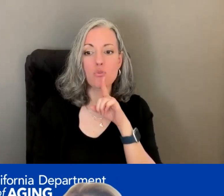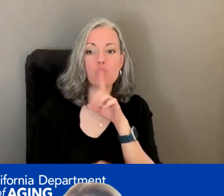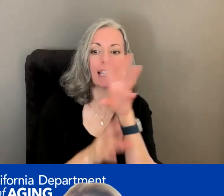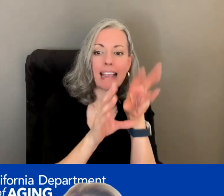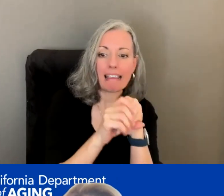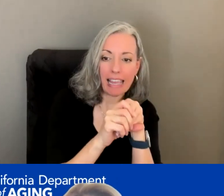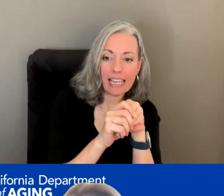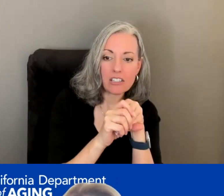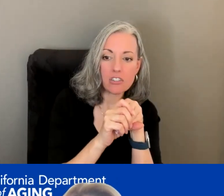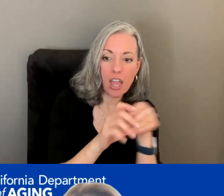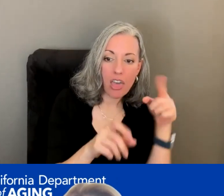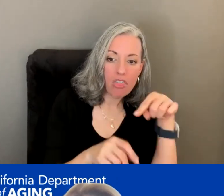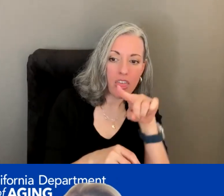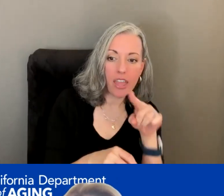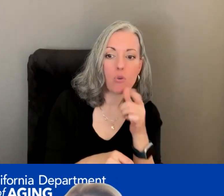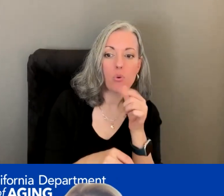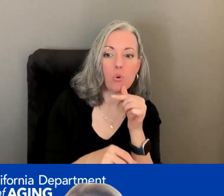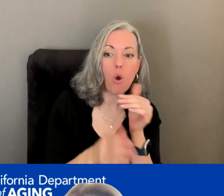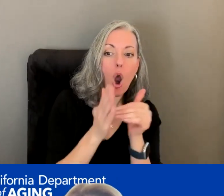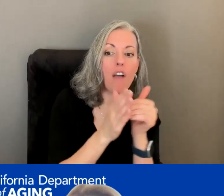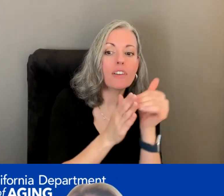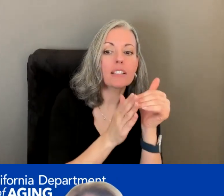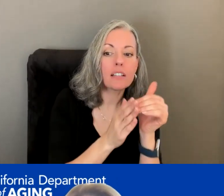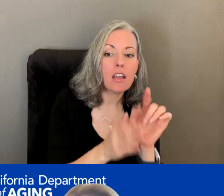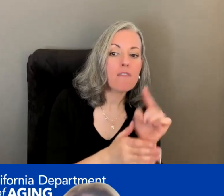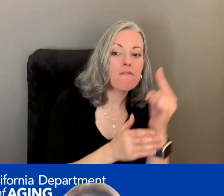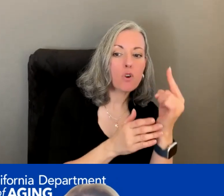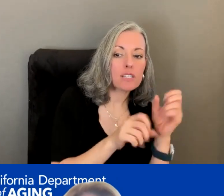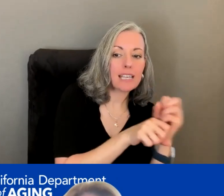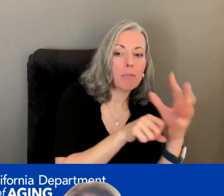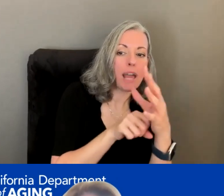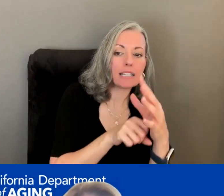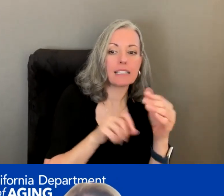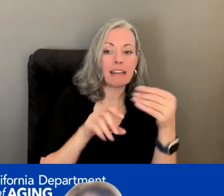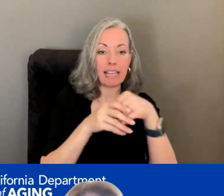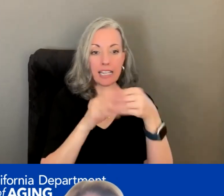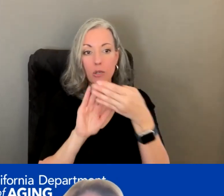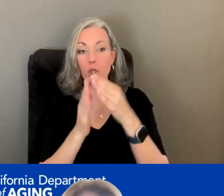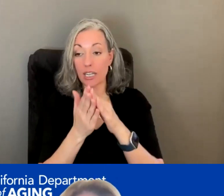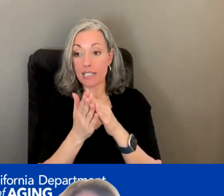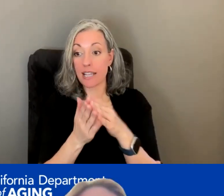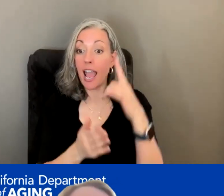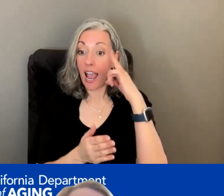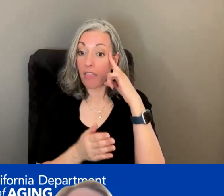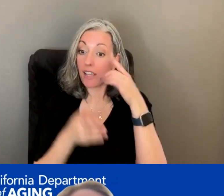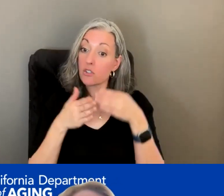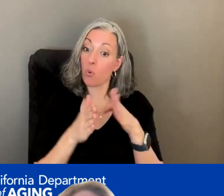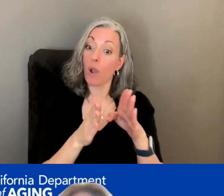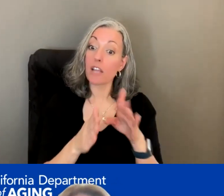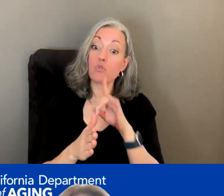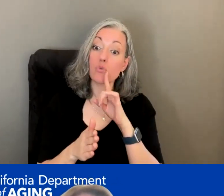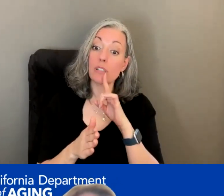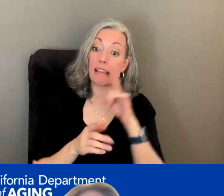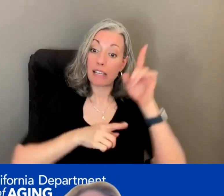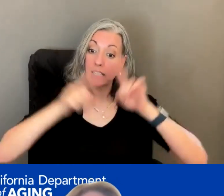engage those who are often, you know, first and most impacted in communities. I think it's a way to really get